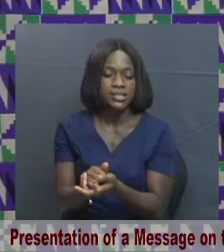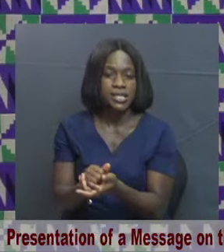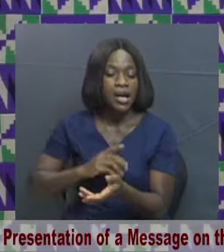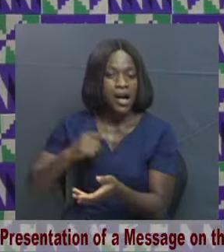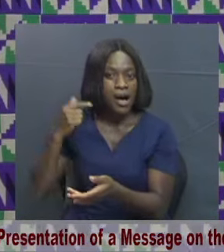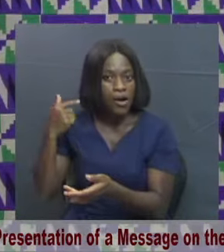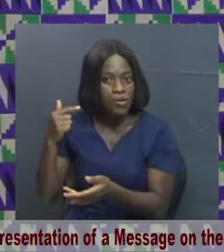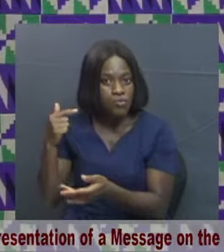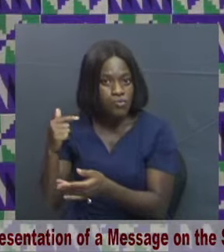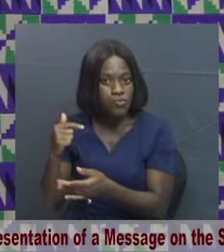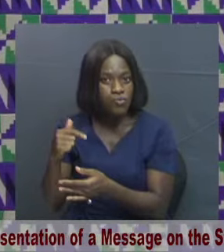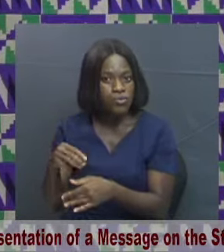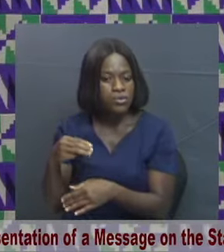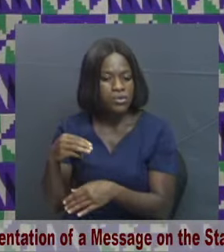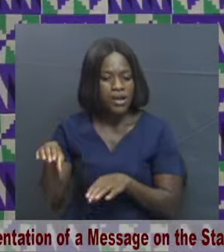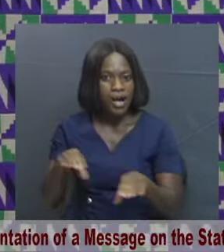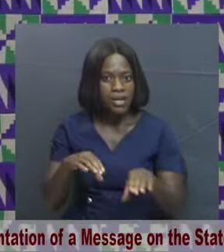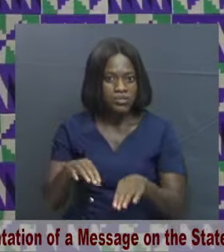Ghanaian